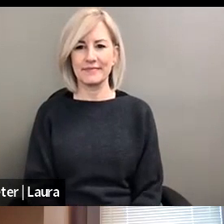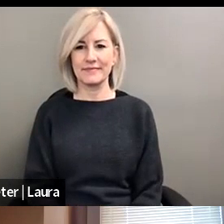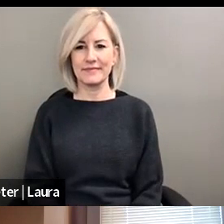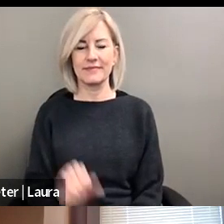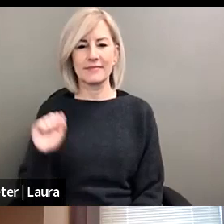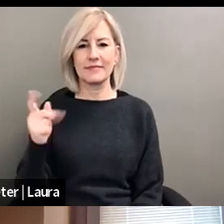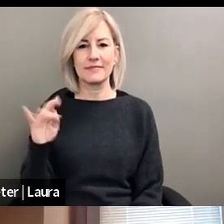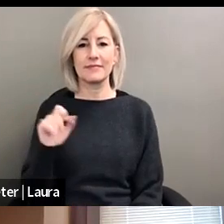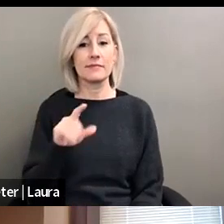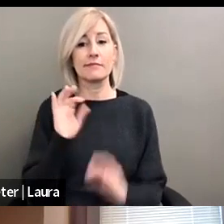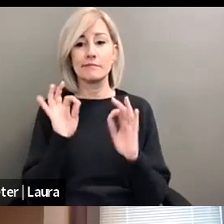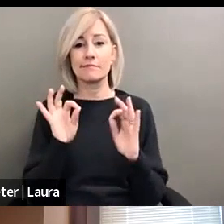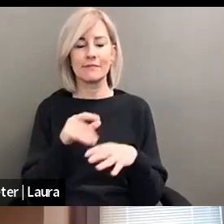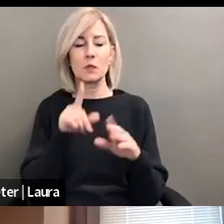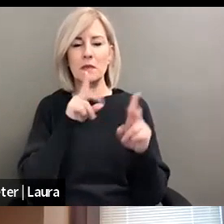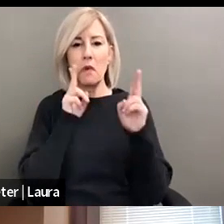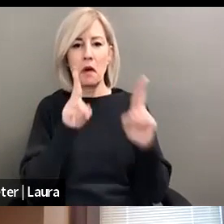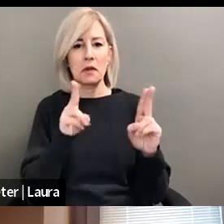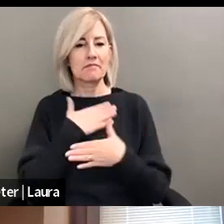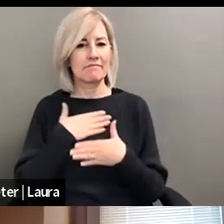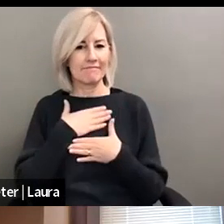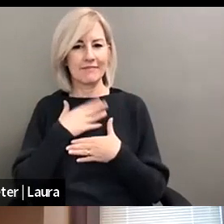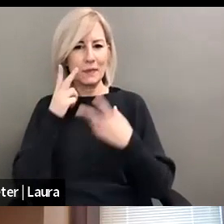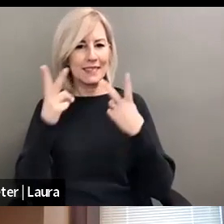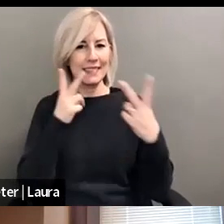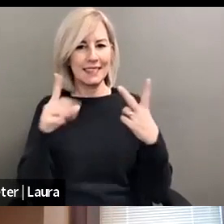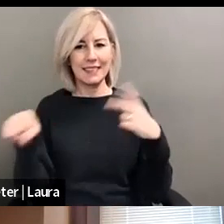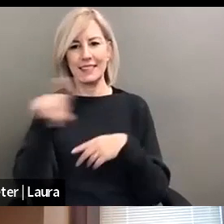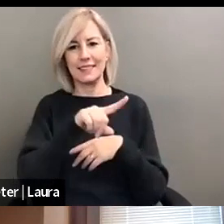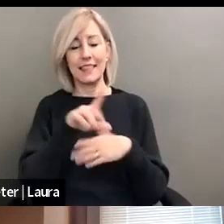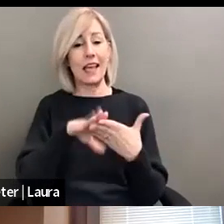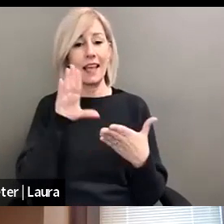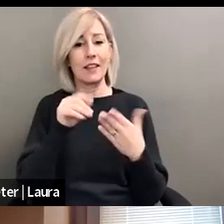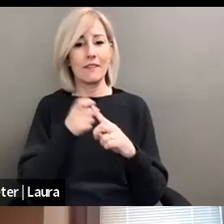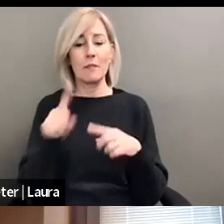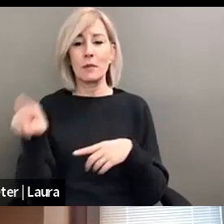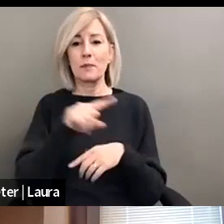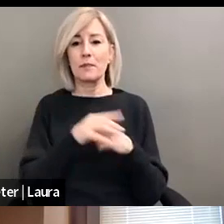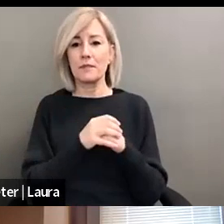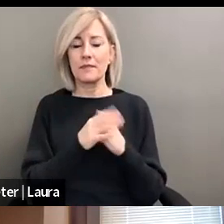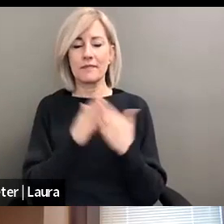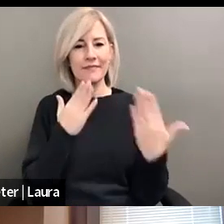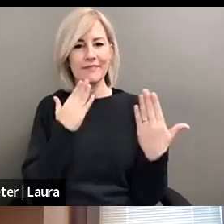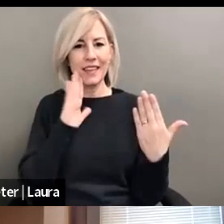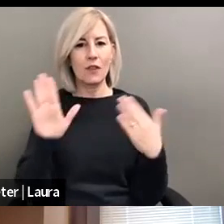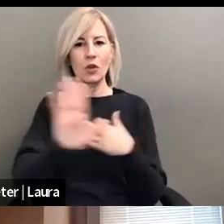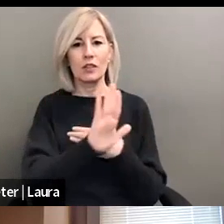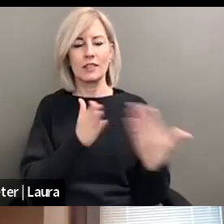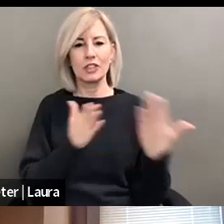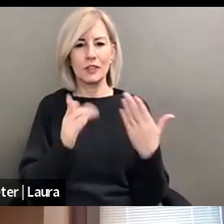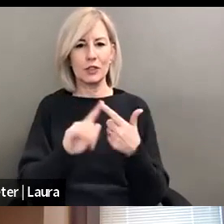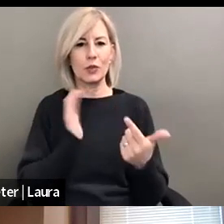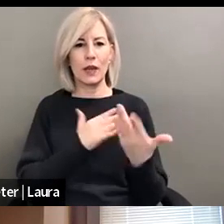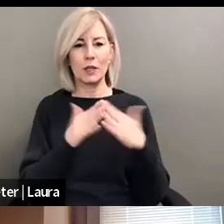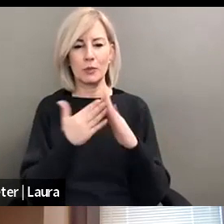Well, again, it was certainly an honor and a pleasure getting to see all of you and to learn from all of you. Thank you for your service to our community.